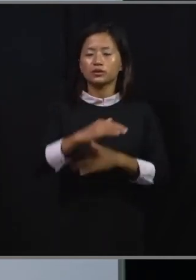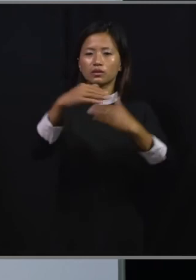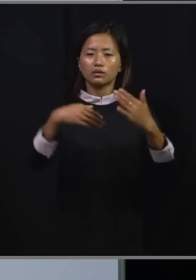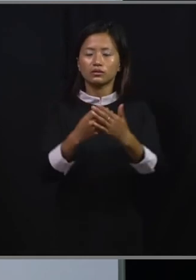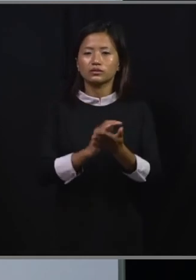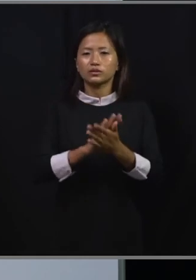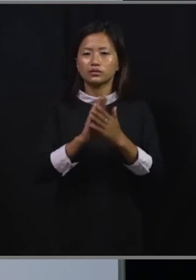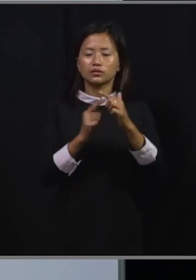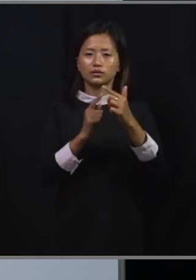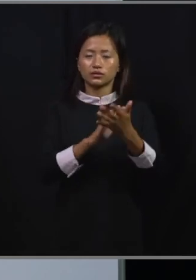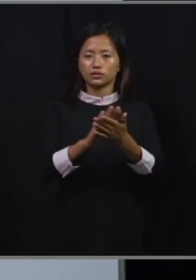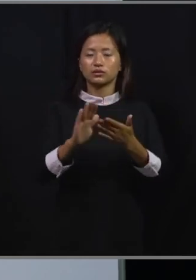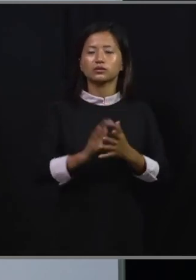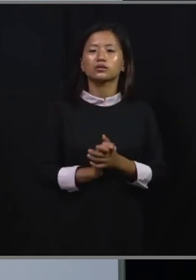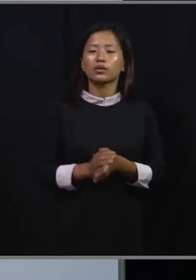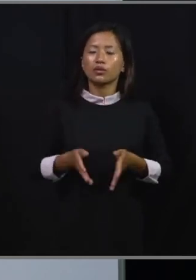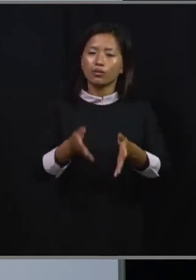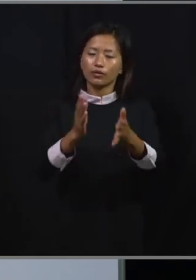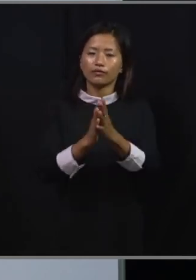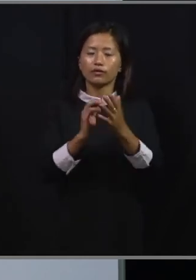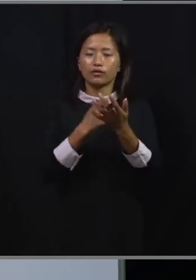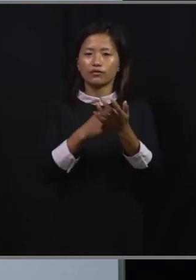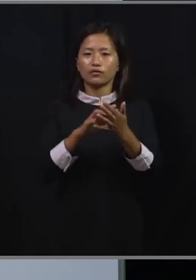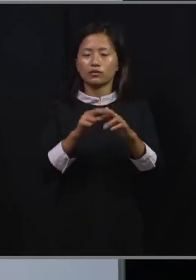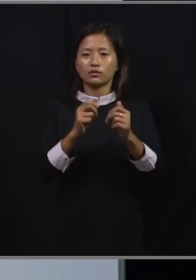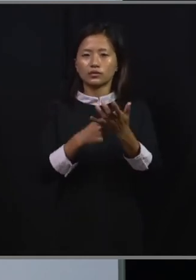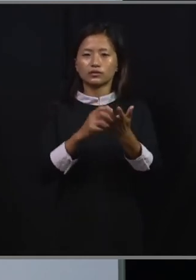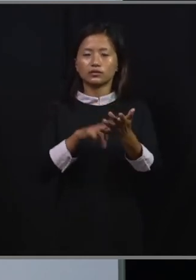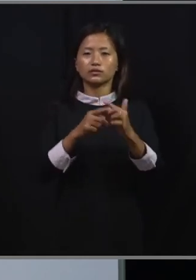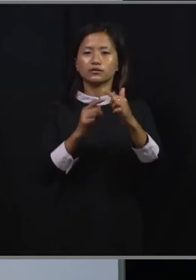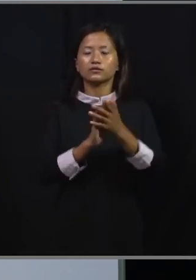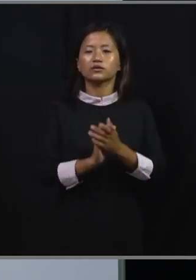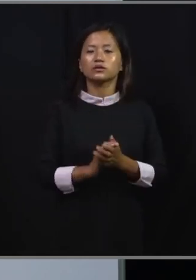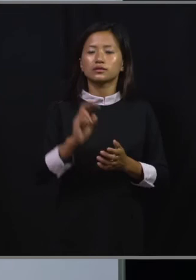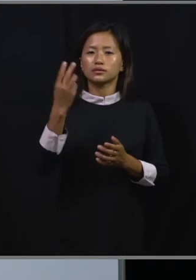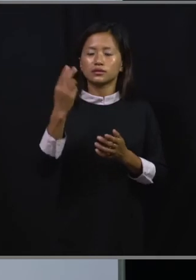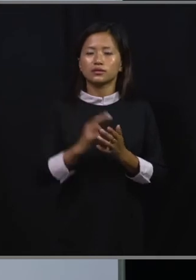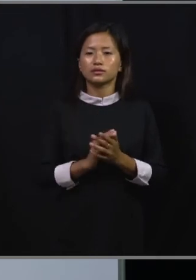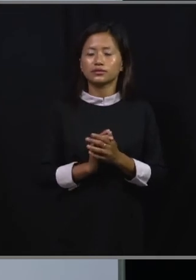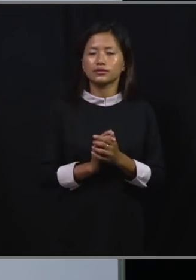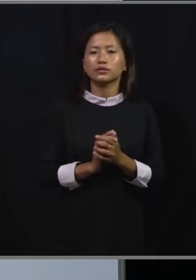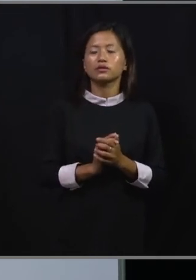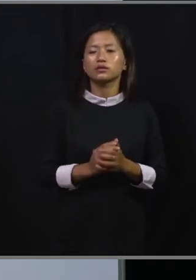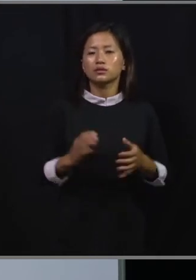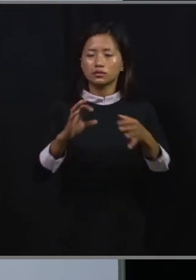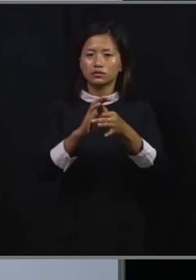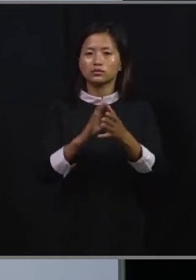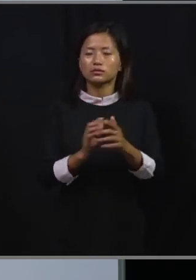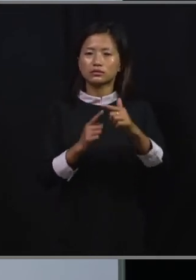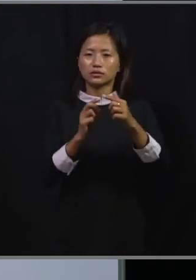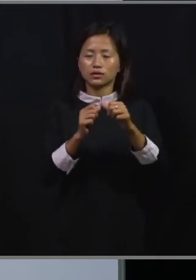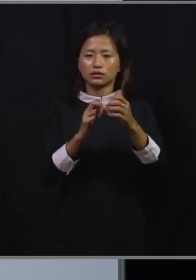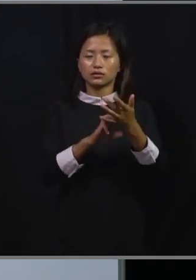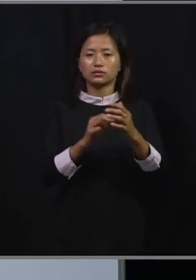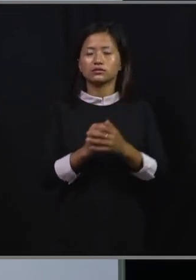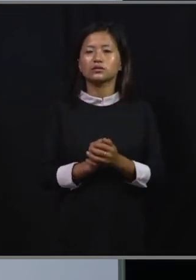theory is every point on the wavefront is a source of new disturbance which we call secondary wavelets. If we join the tangent of the